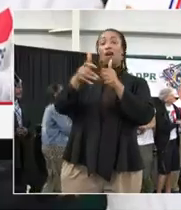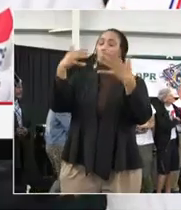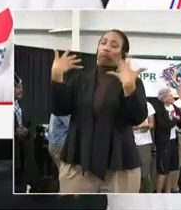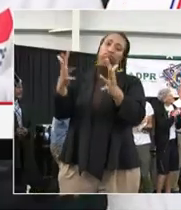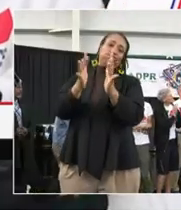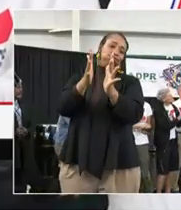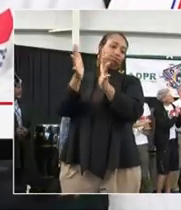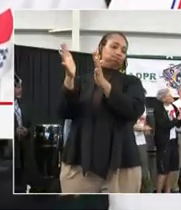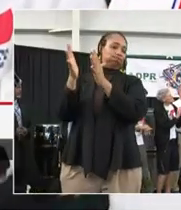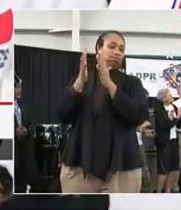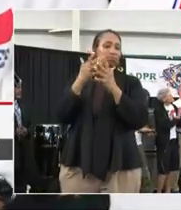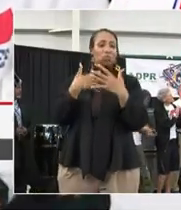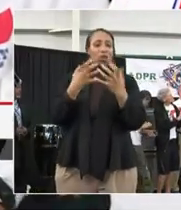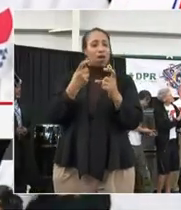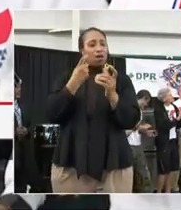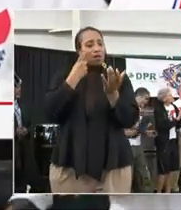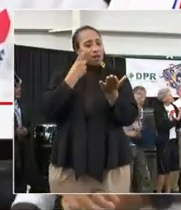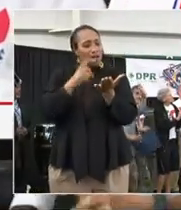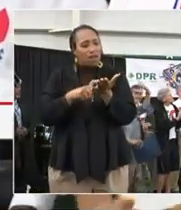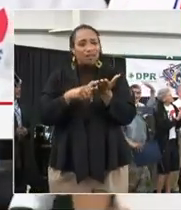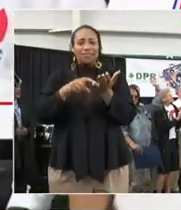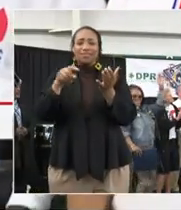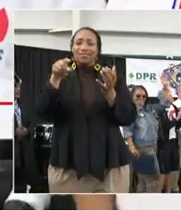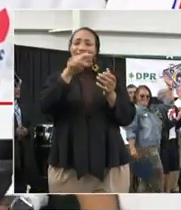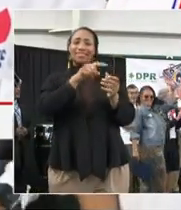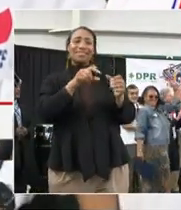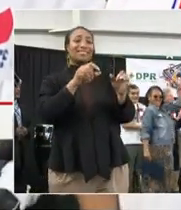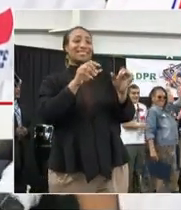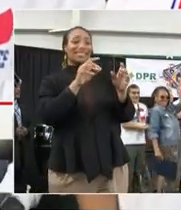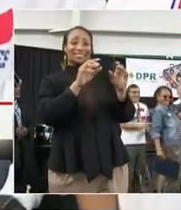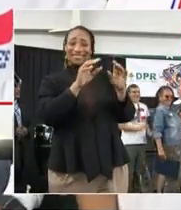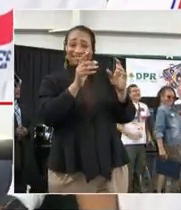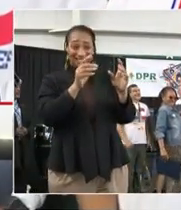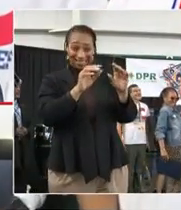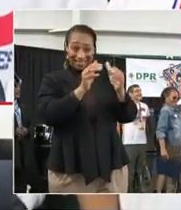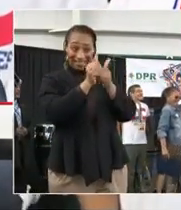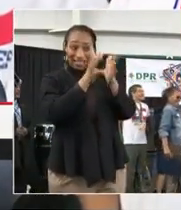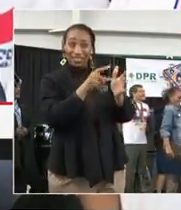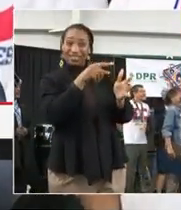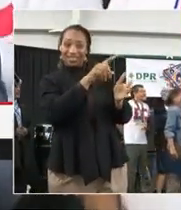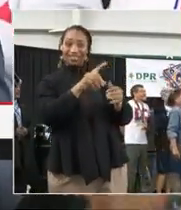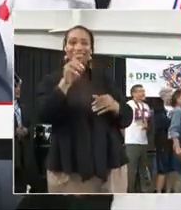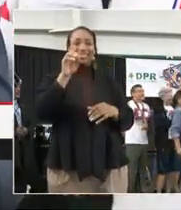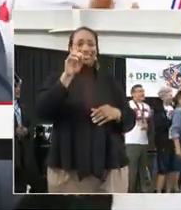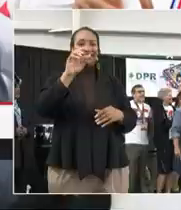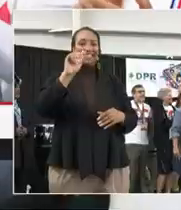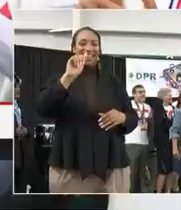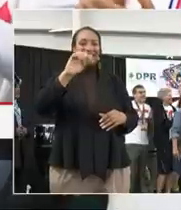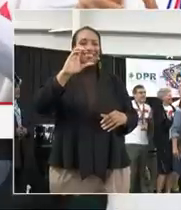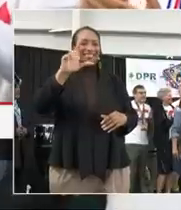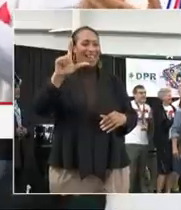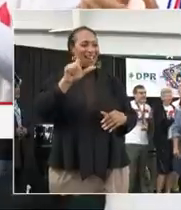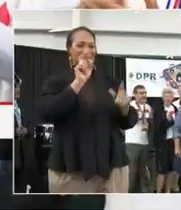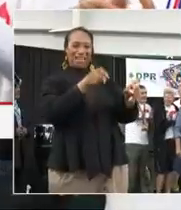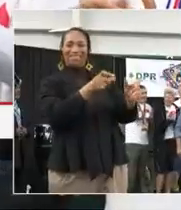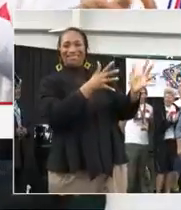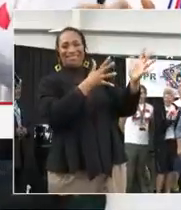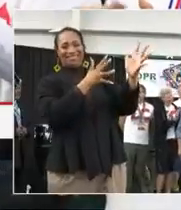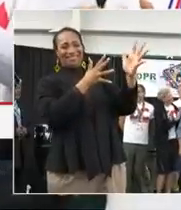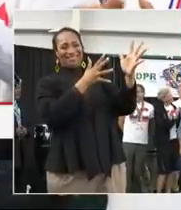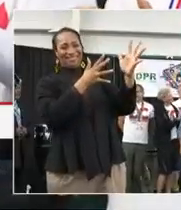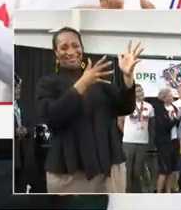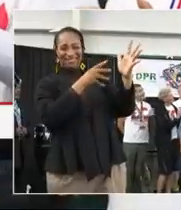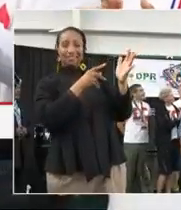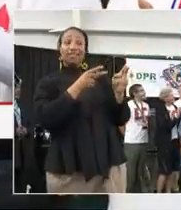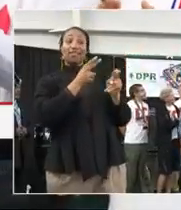the leader of our Department of Aging and Community Living, Sharon Hines. Give Sharon Hines a big round of